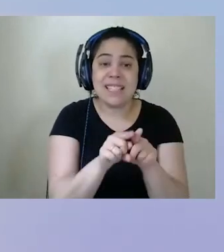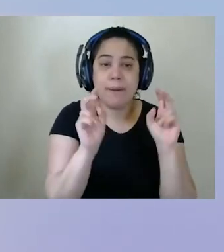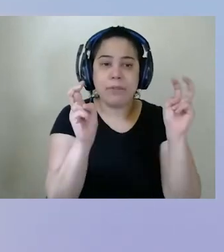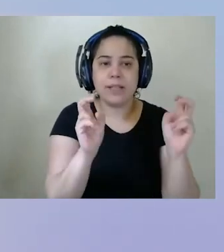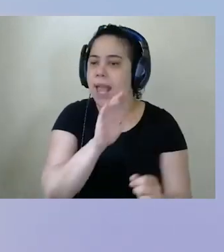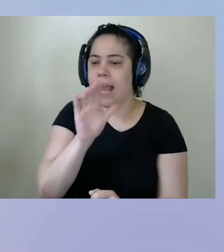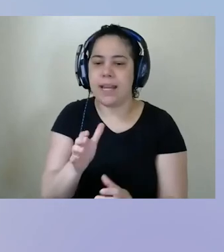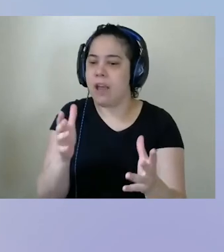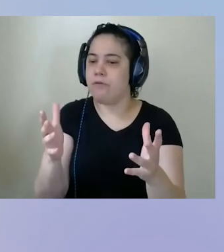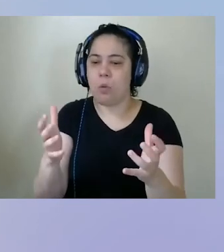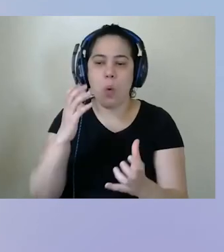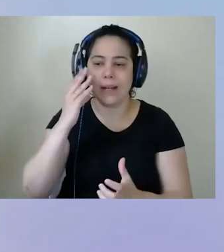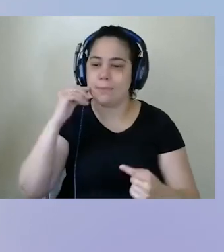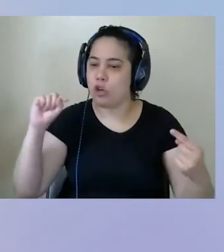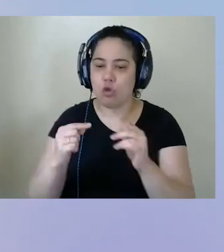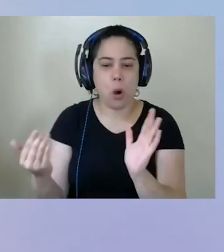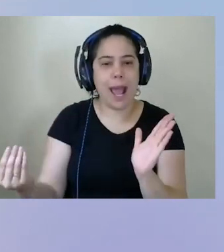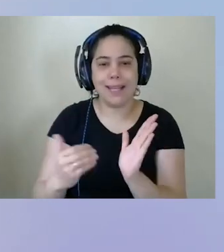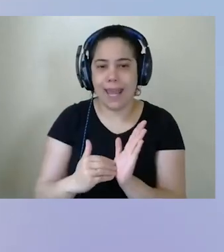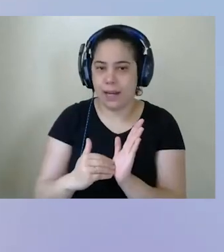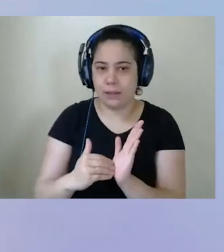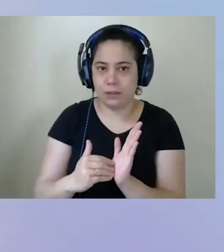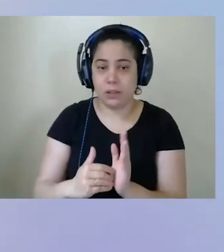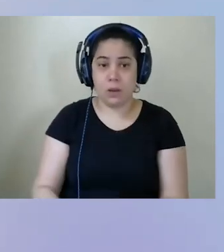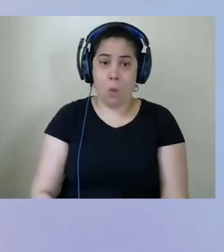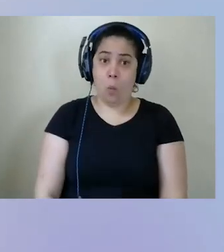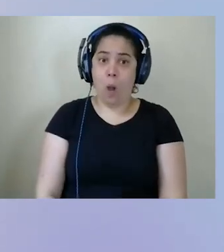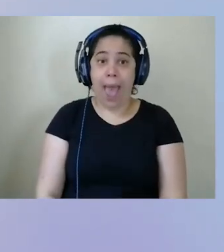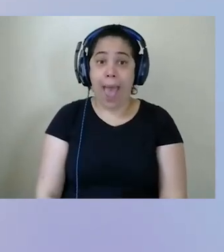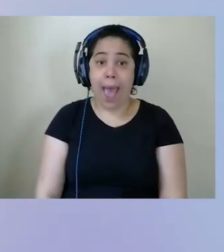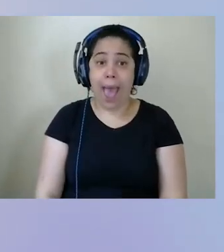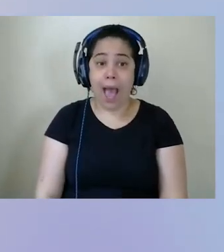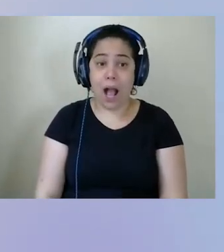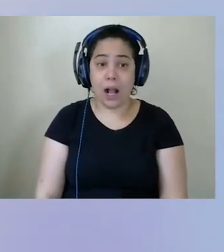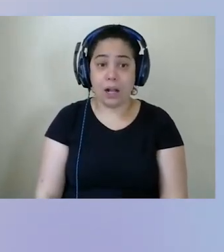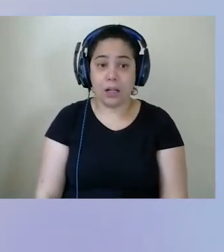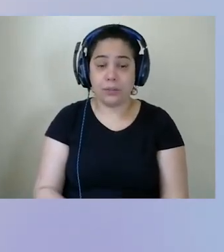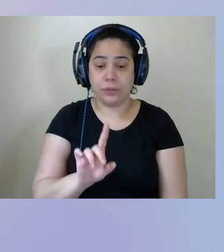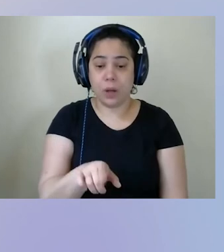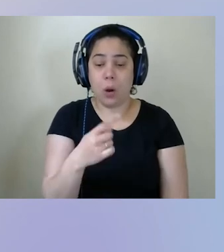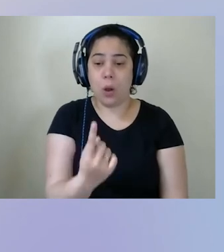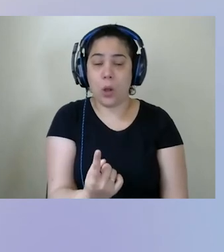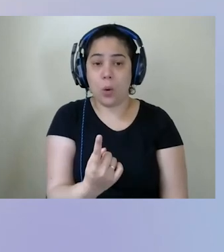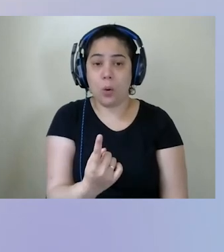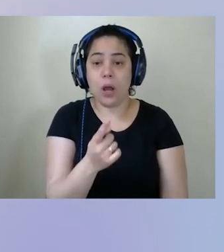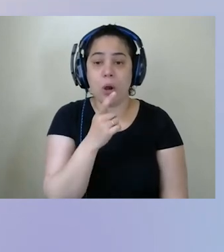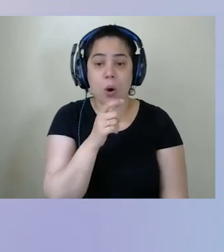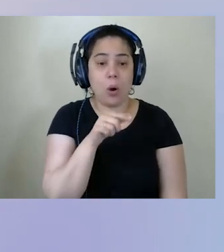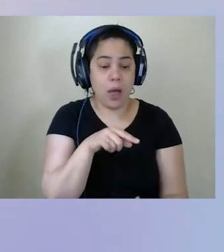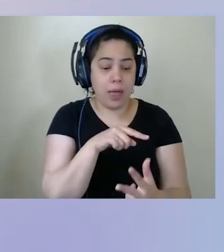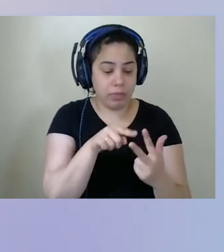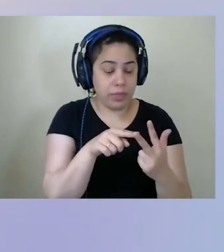want to be hurt again. And the only one who had been hurting them physically had been themselves,